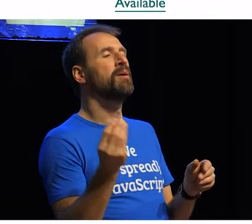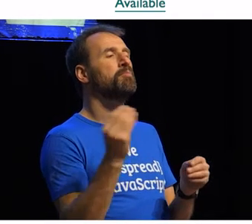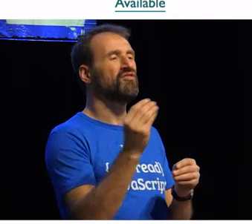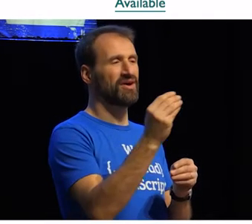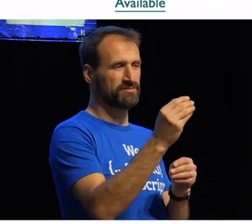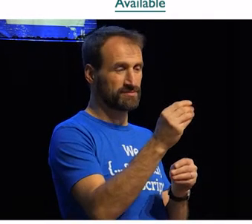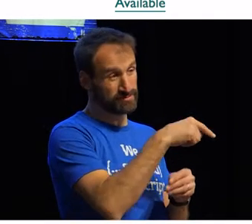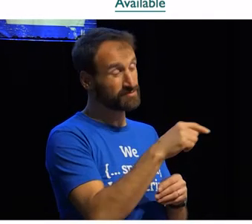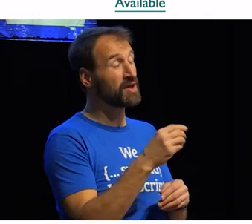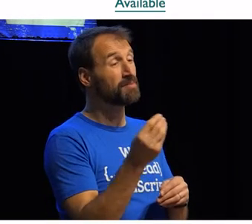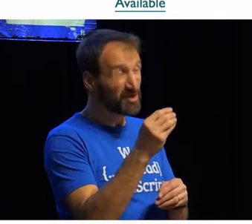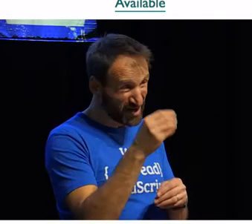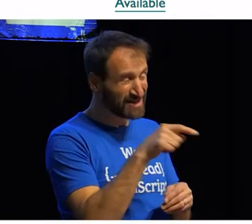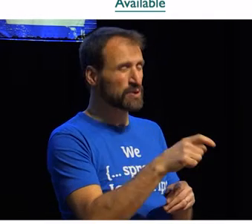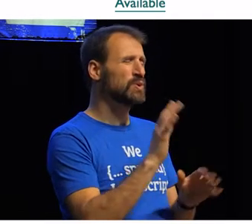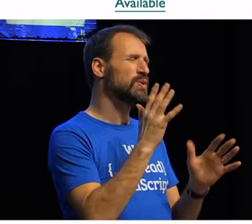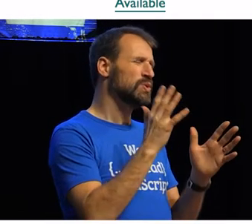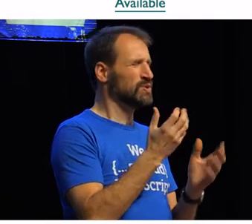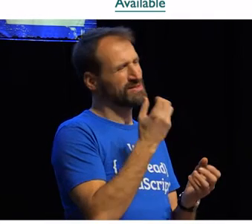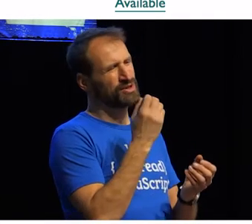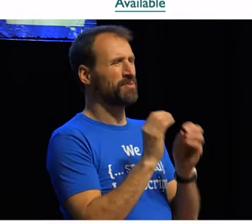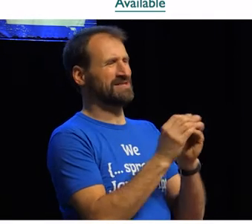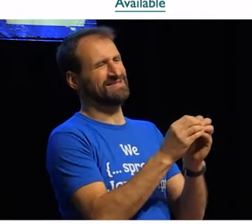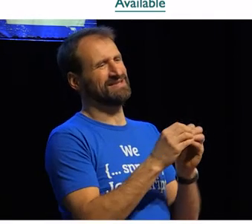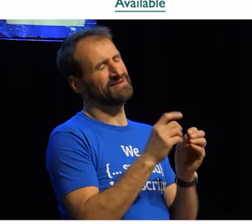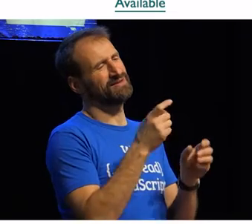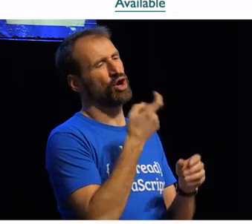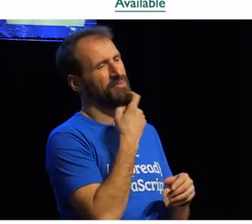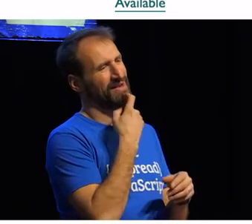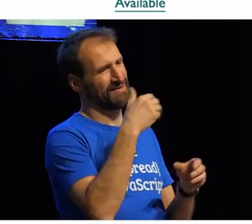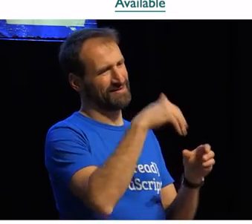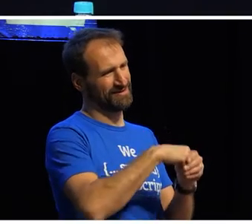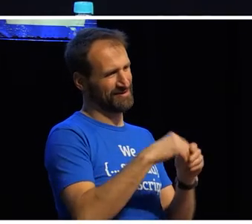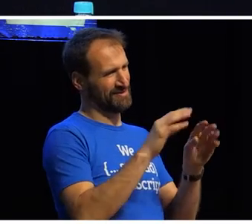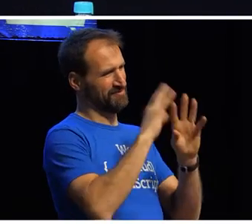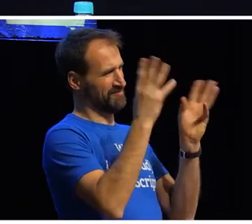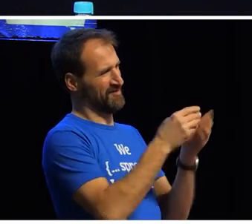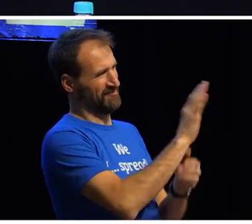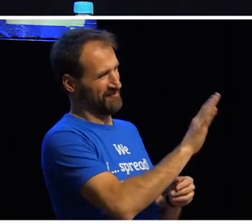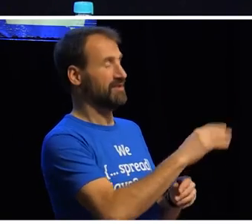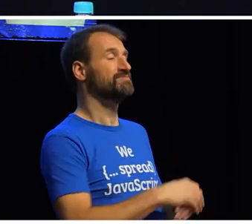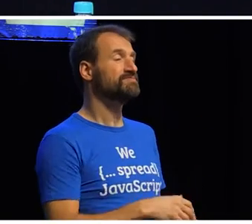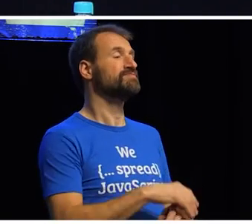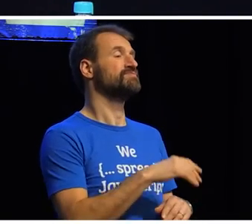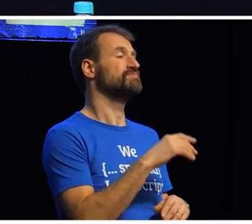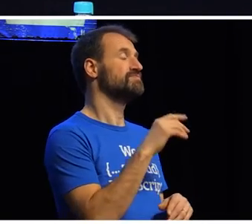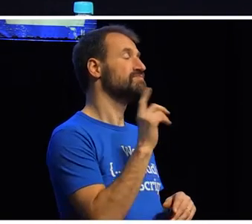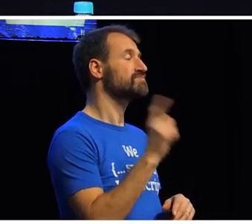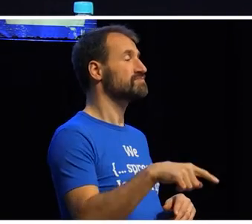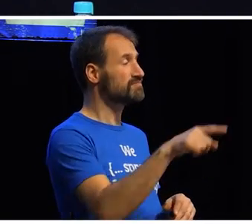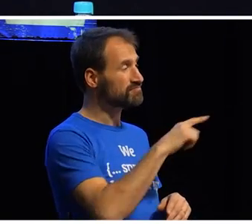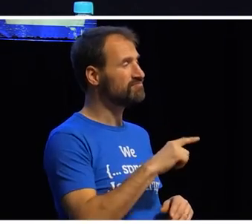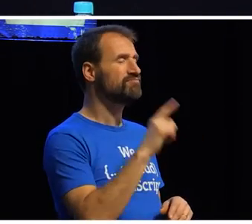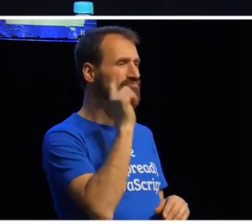very very tricky object in the world of note typically when you when work in JavaScript don't really think about memory management right memory